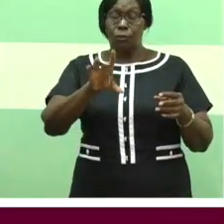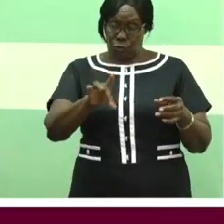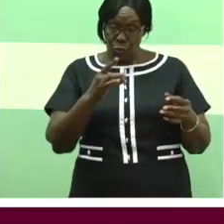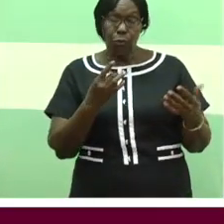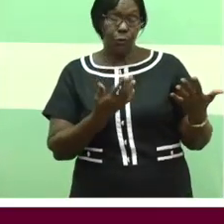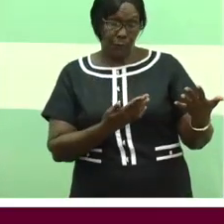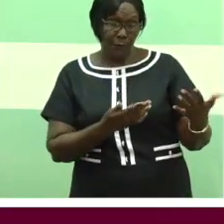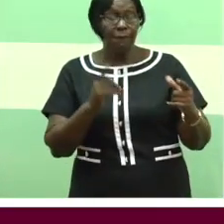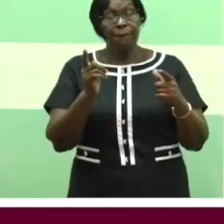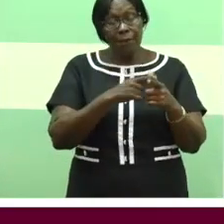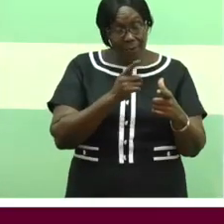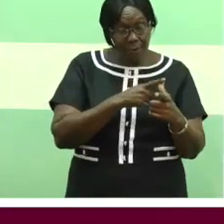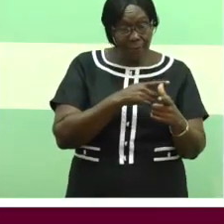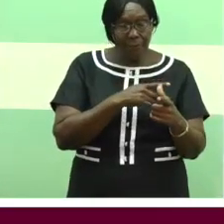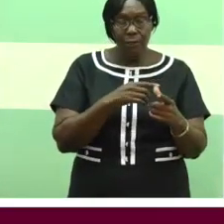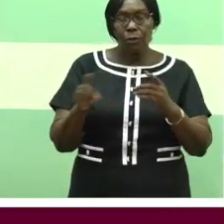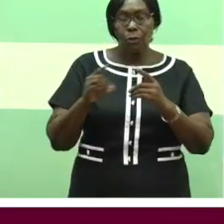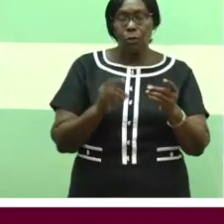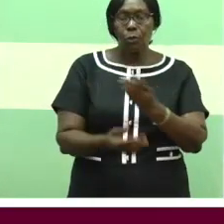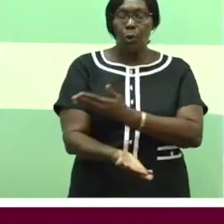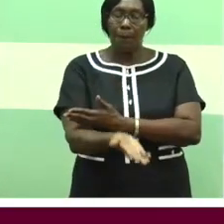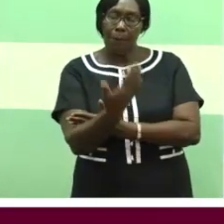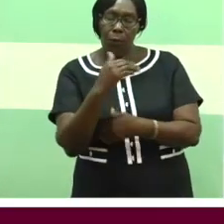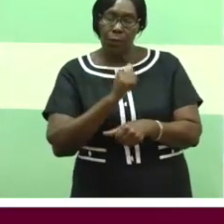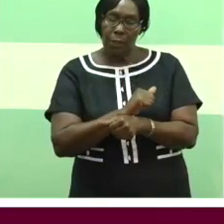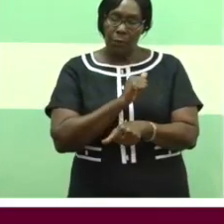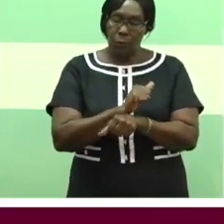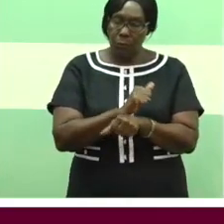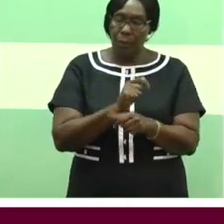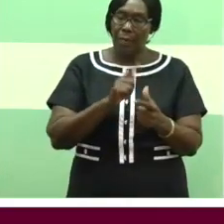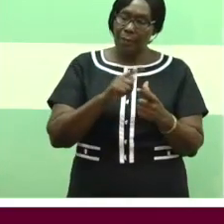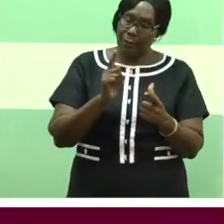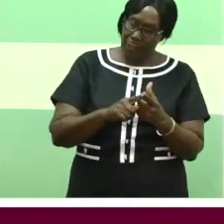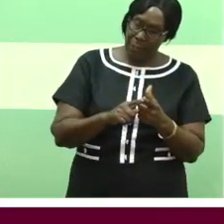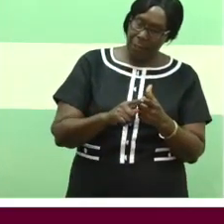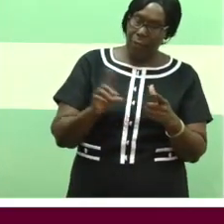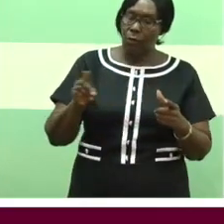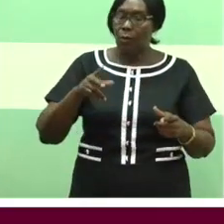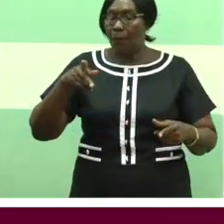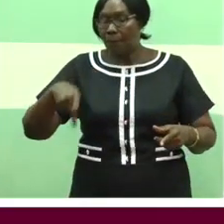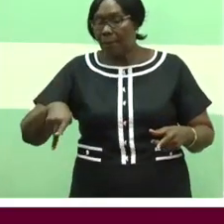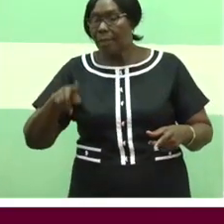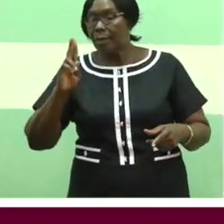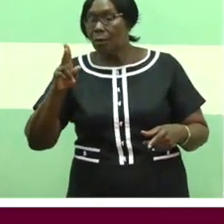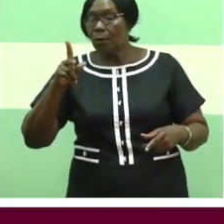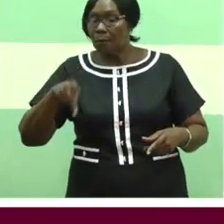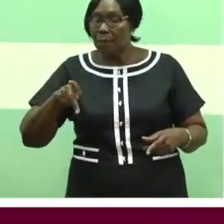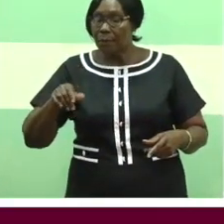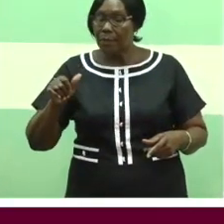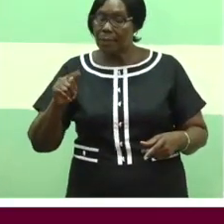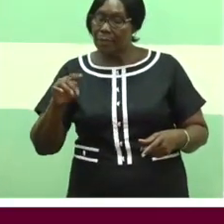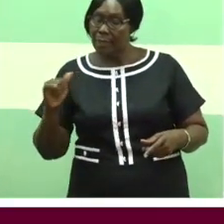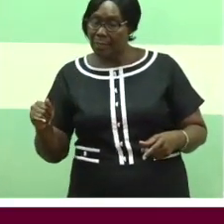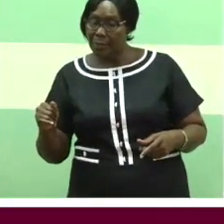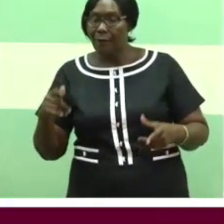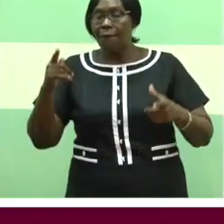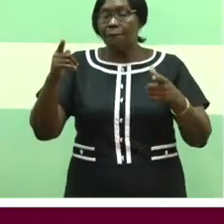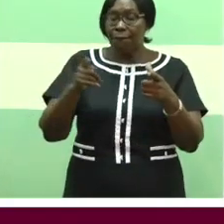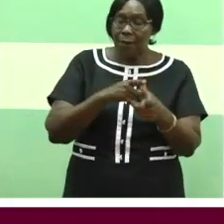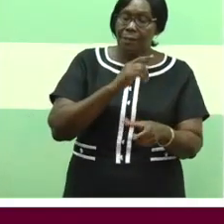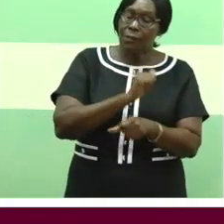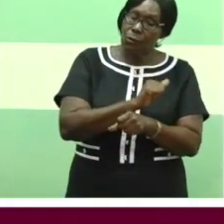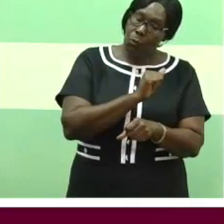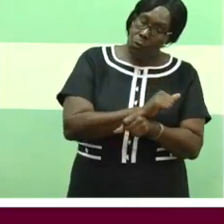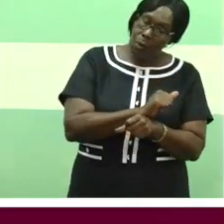morning work first, and then you can do puppets. Or you do your morning work, and then you can go to play. So it gives